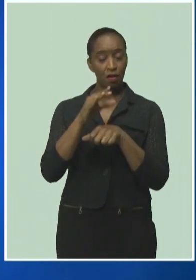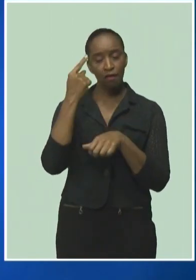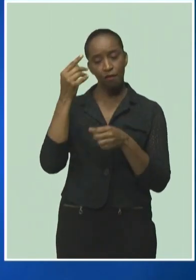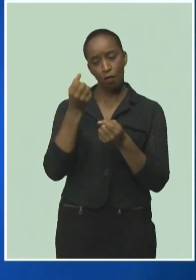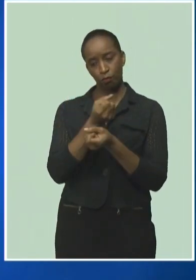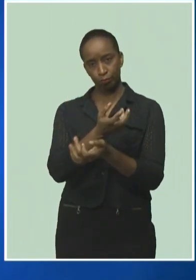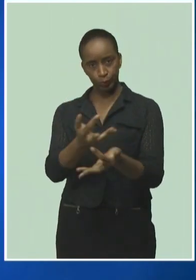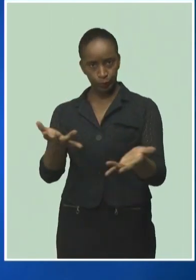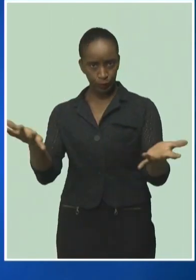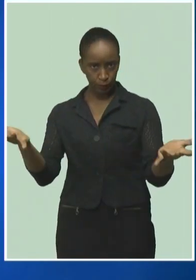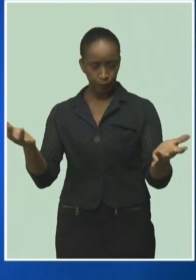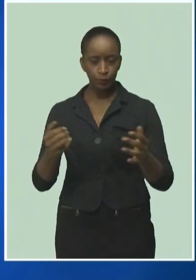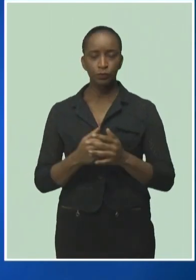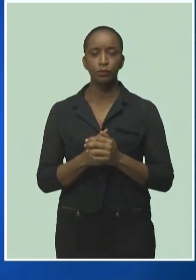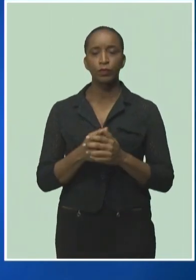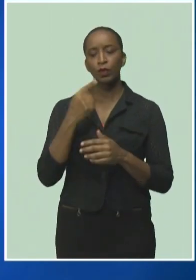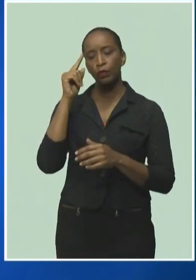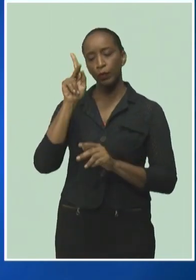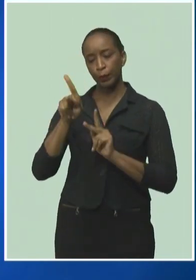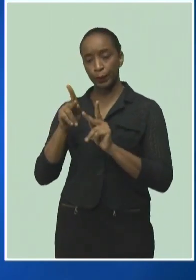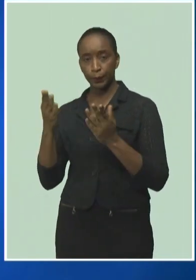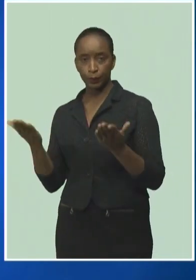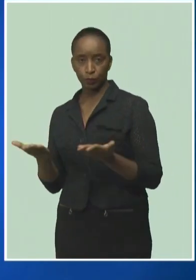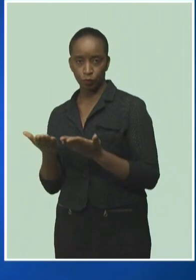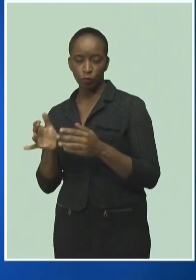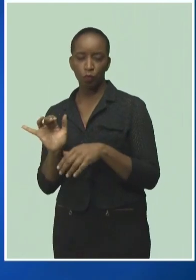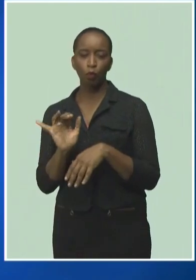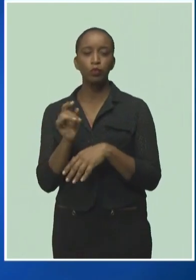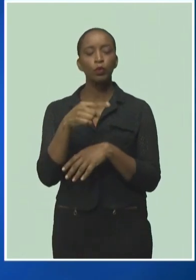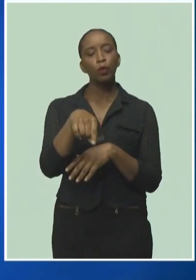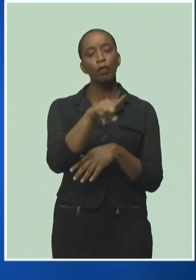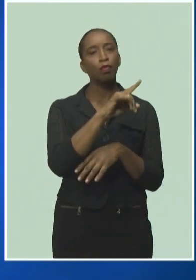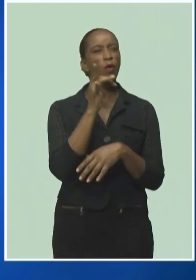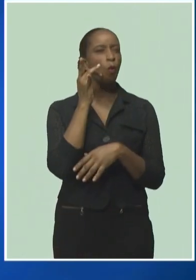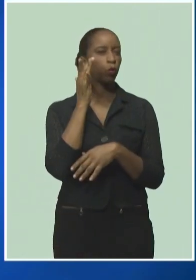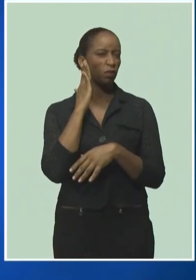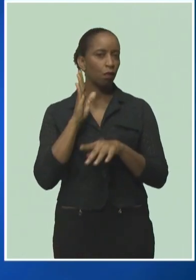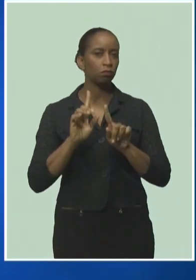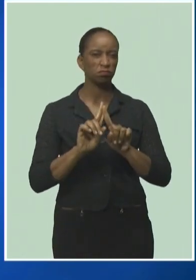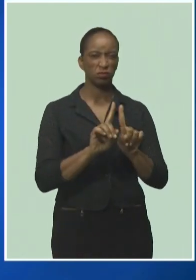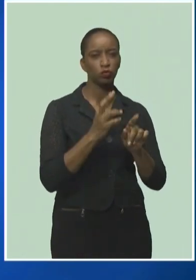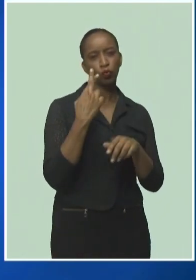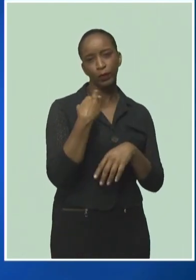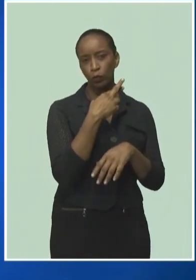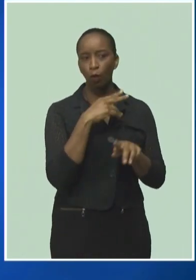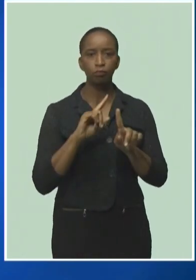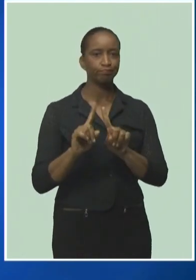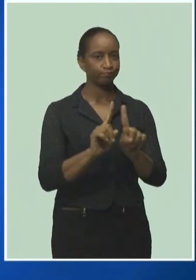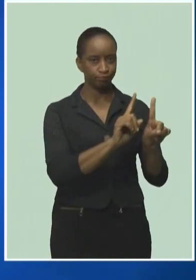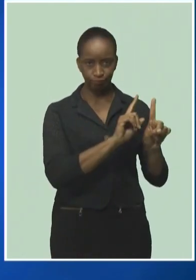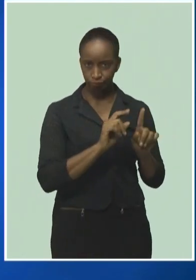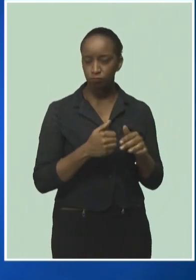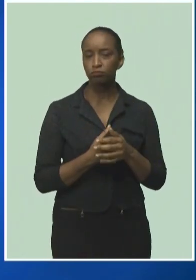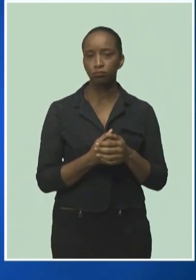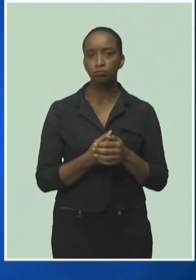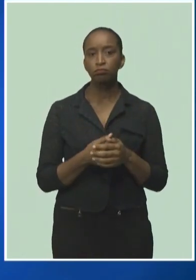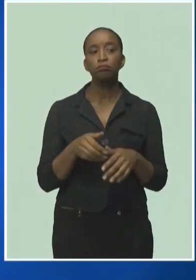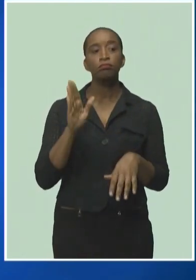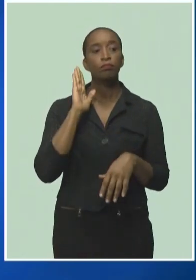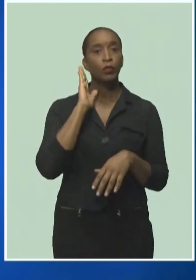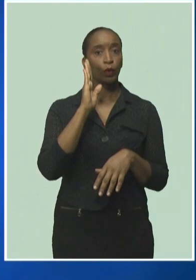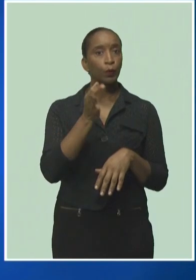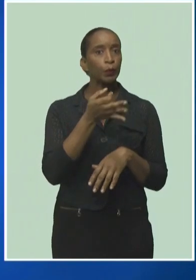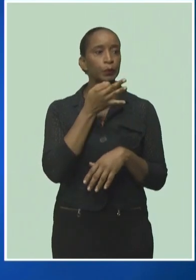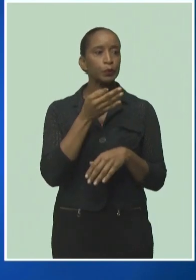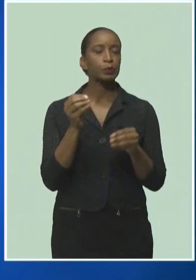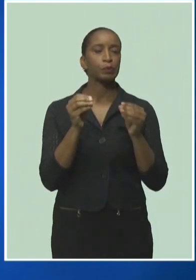well as the tourism industry, and we anticipate that we're going to have an increased influx of tourists coming into the end of the year. Early